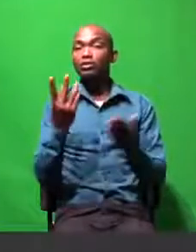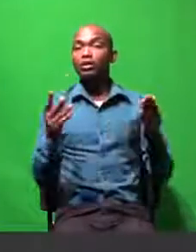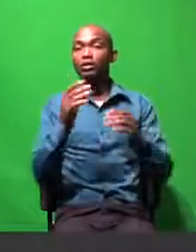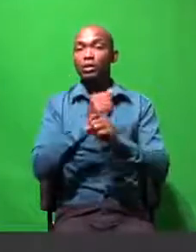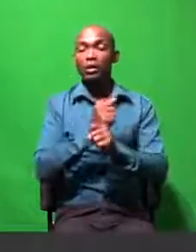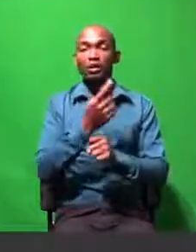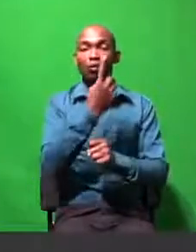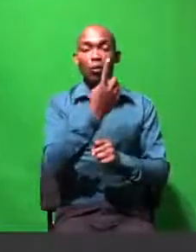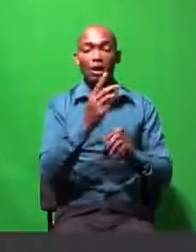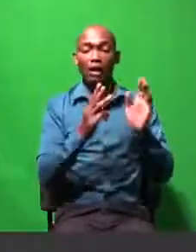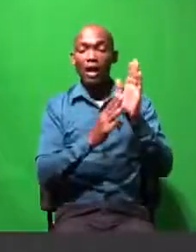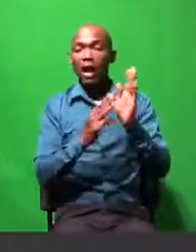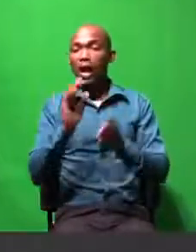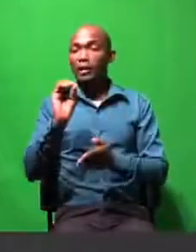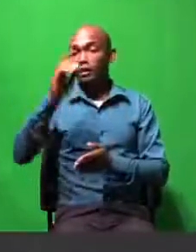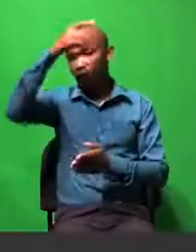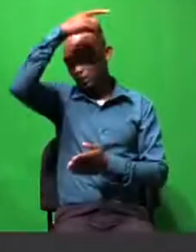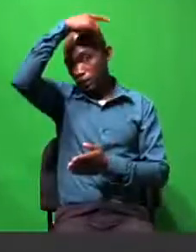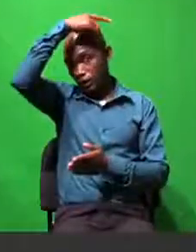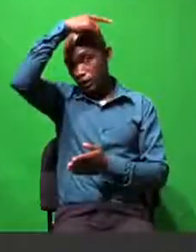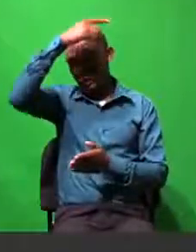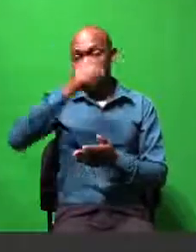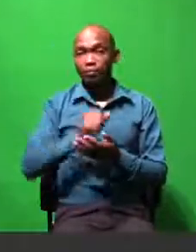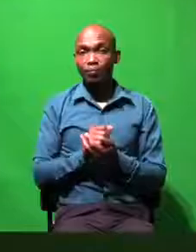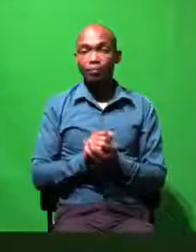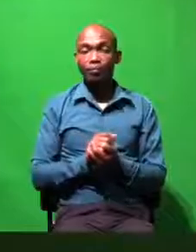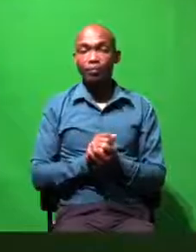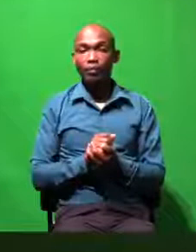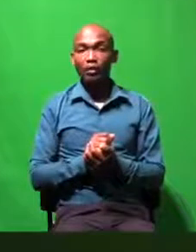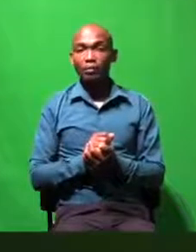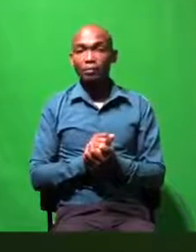to 180 degrees.